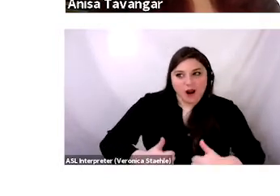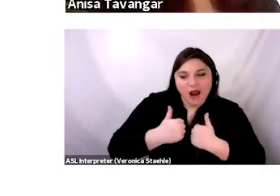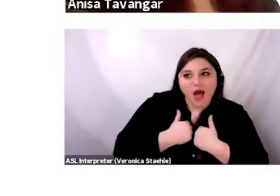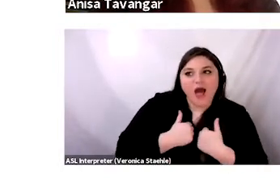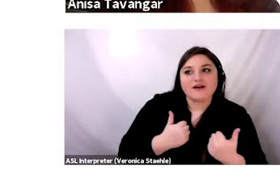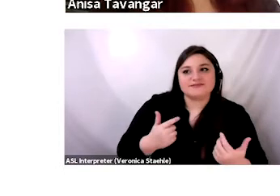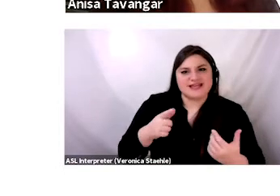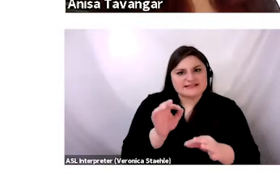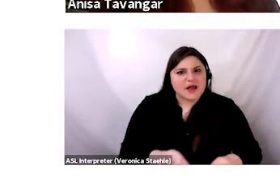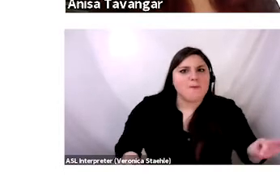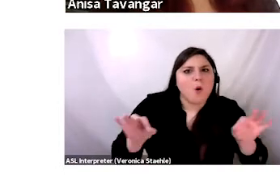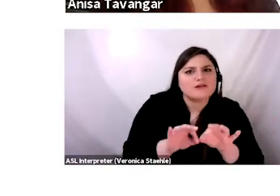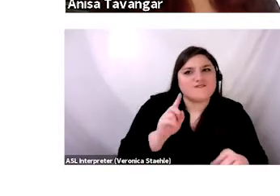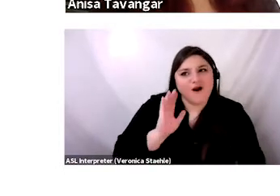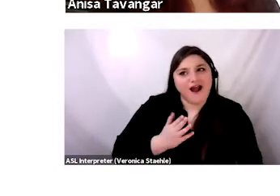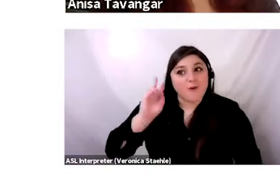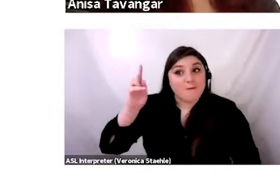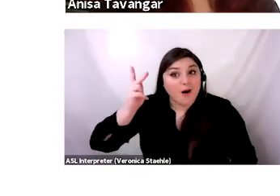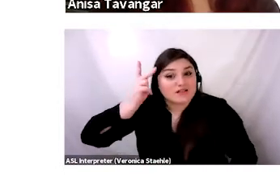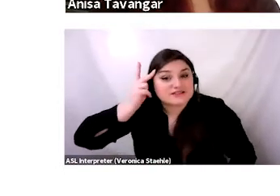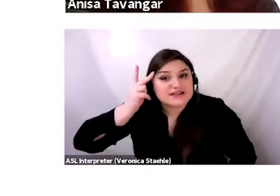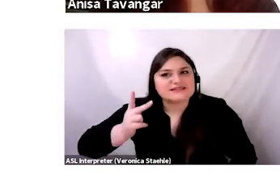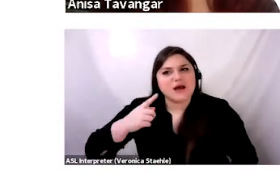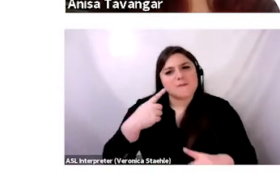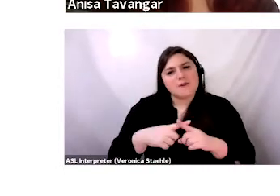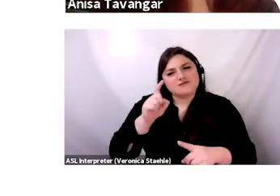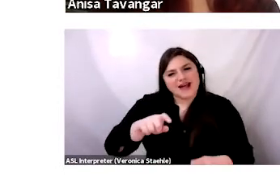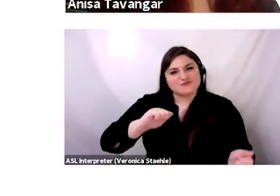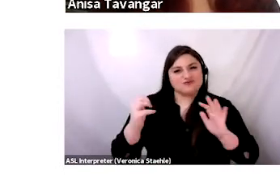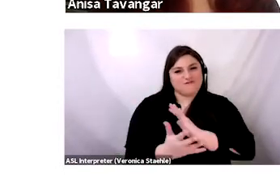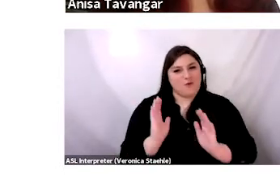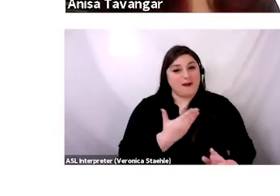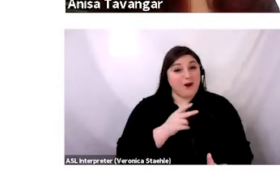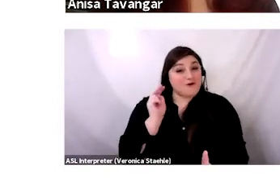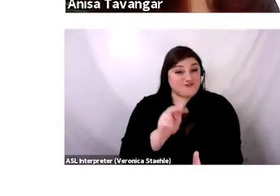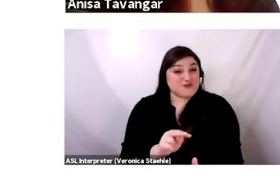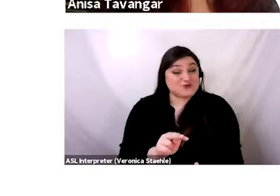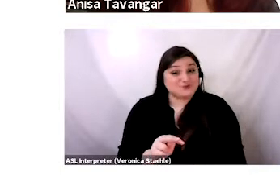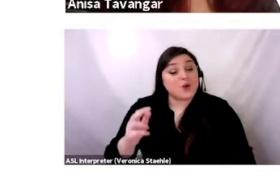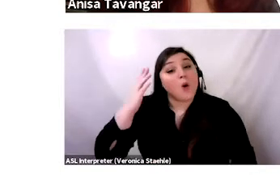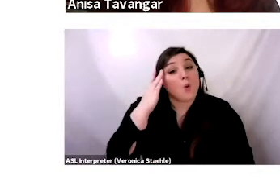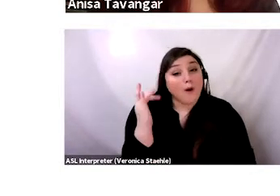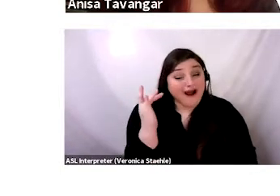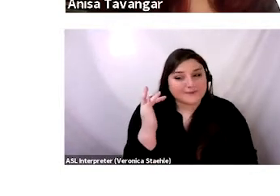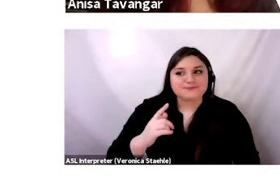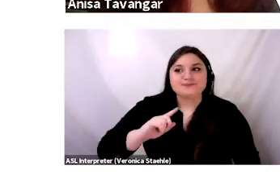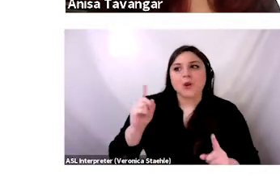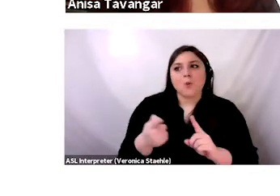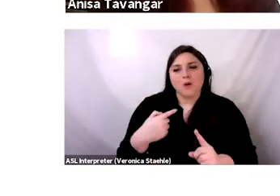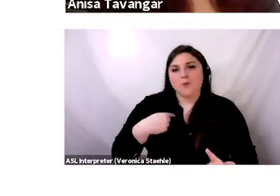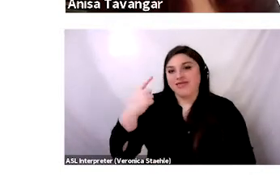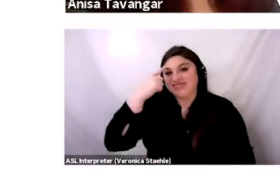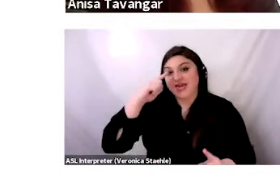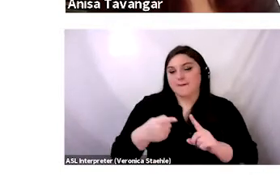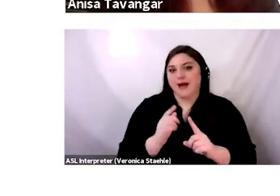its significance, its politics are important considerations in transforming our perspective. Because when we